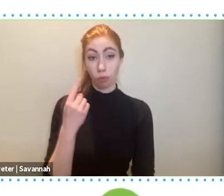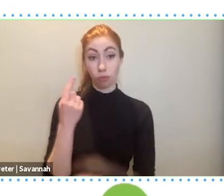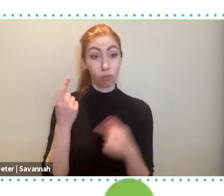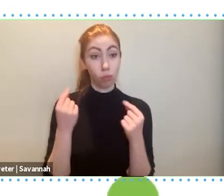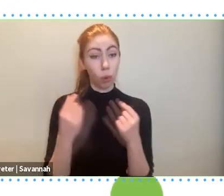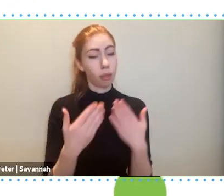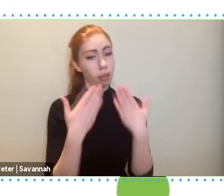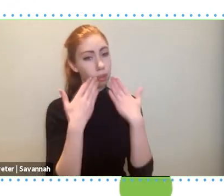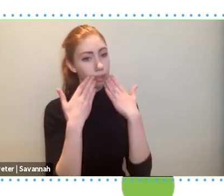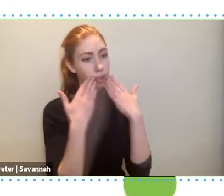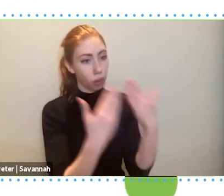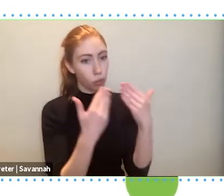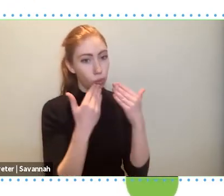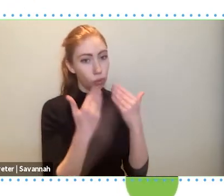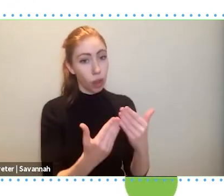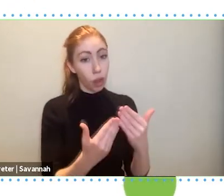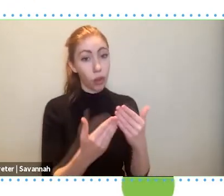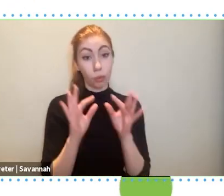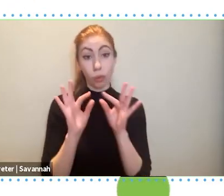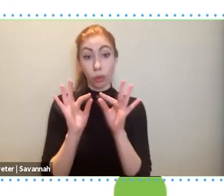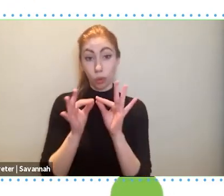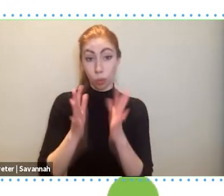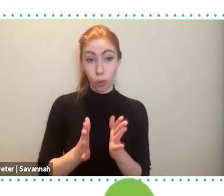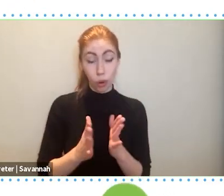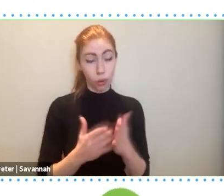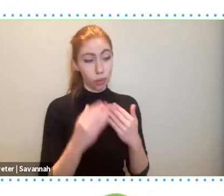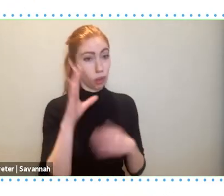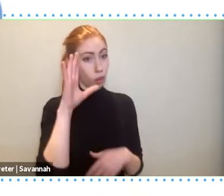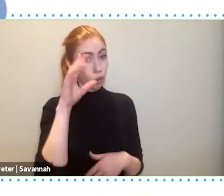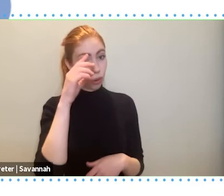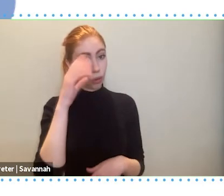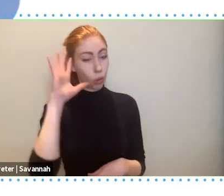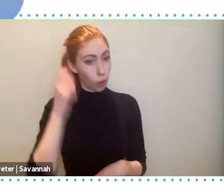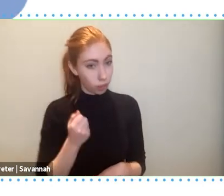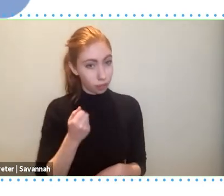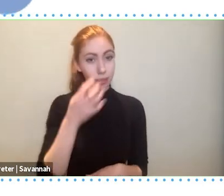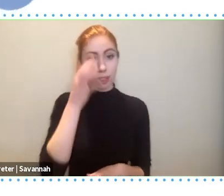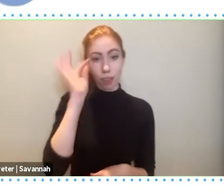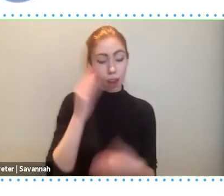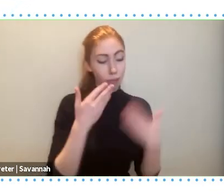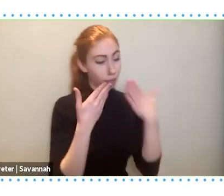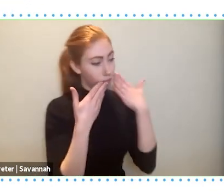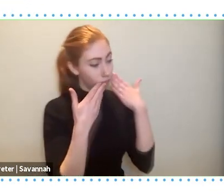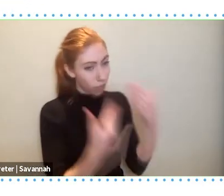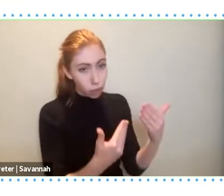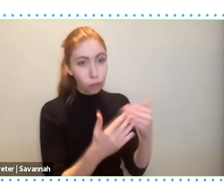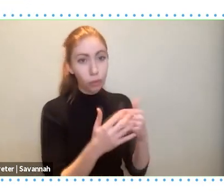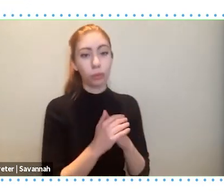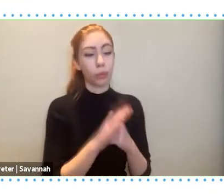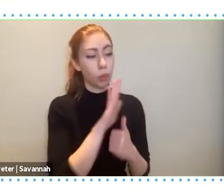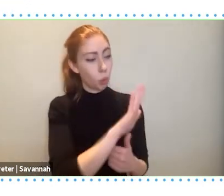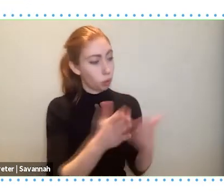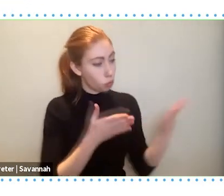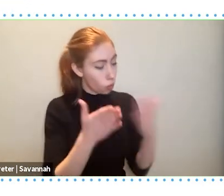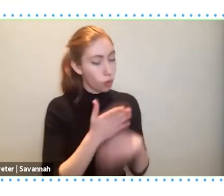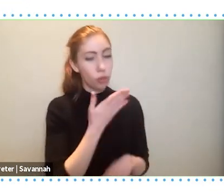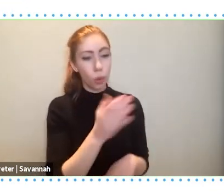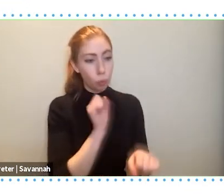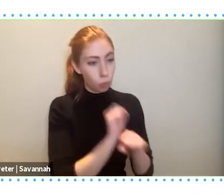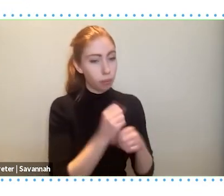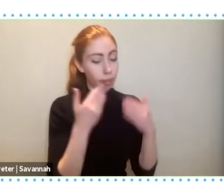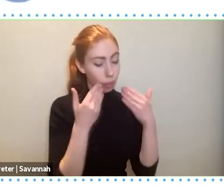and Christopher, who've been doing yo woman and man service and done just an incredible job. So thank